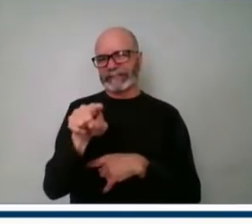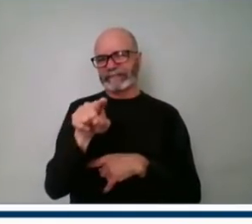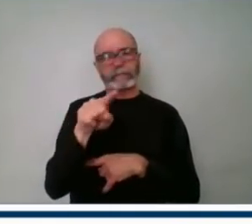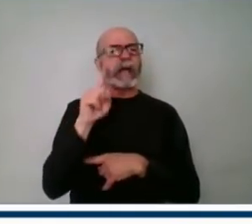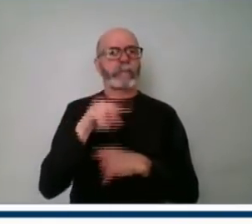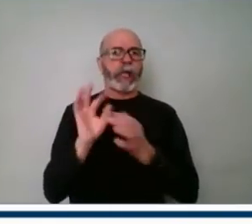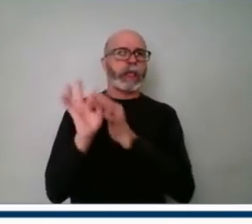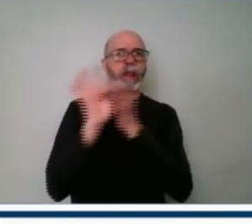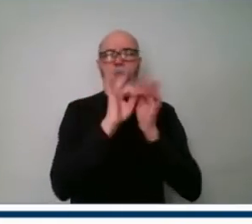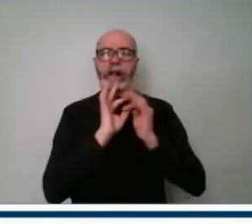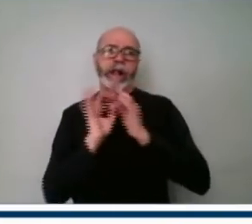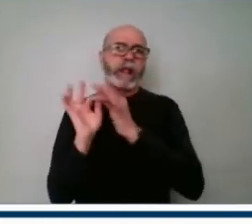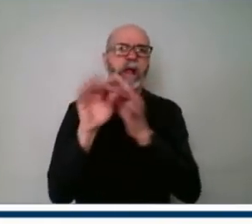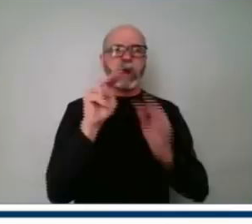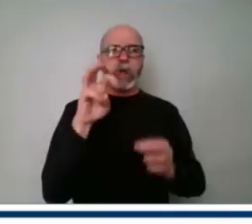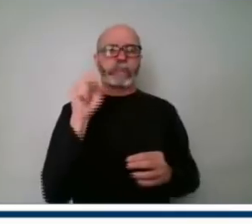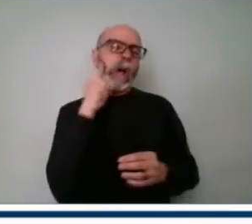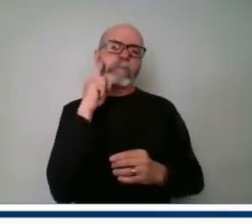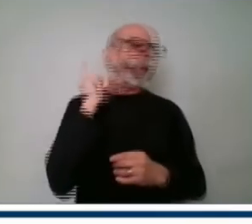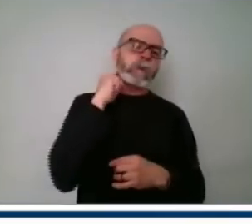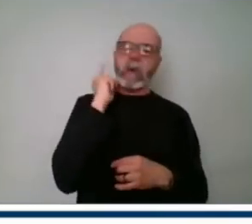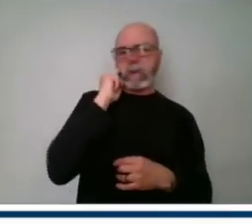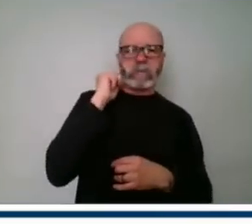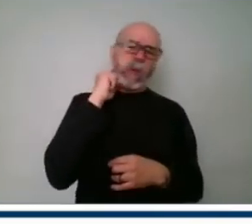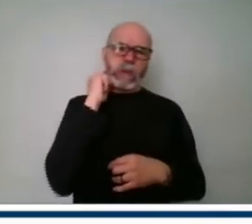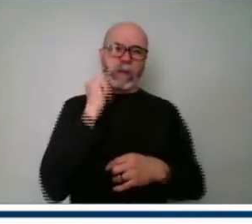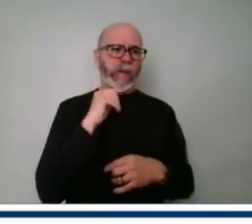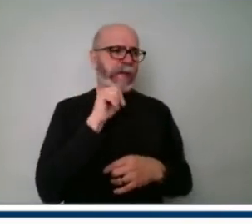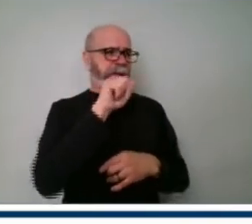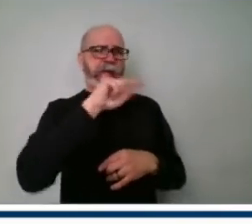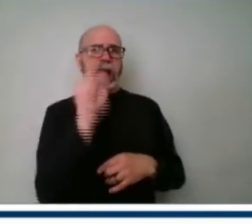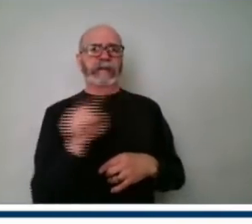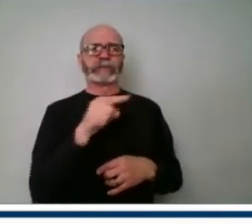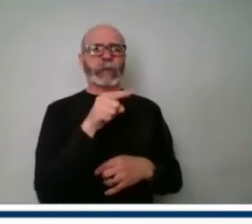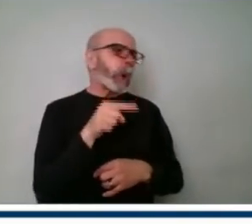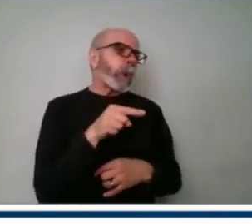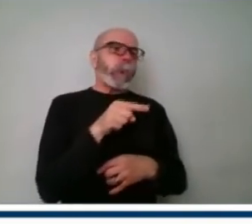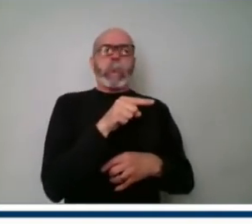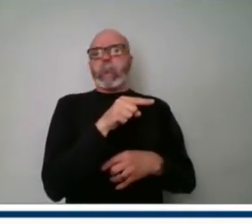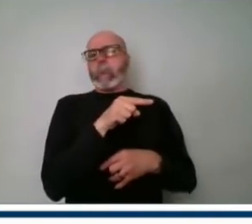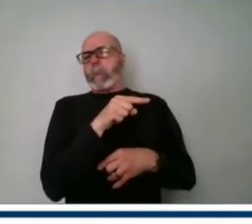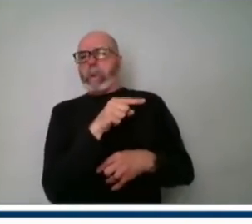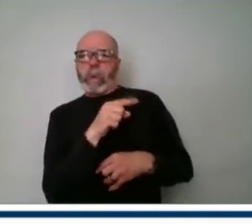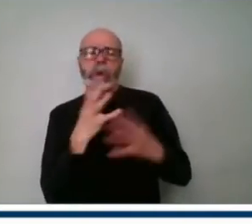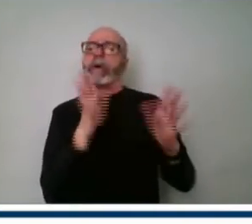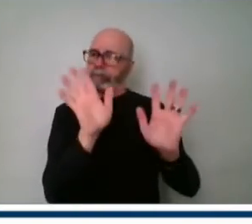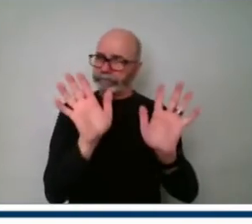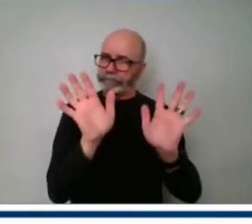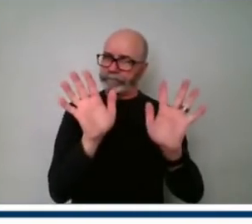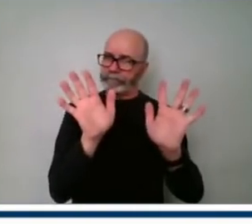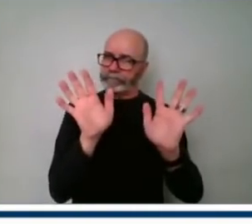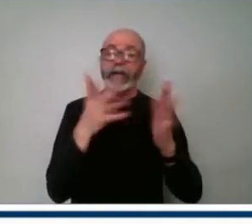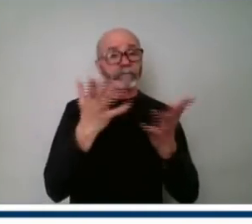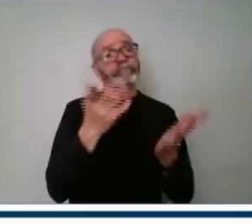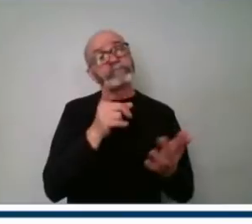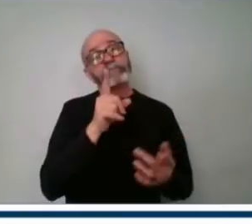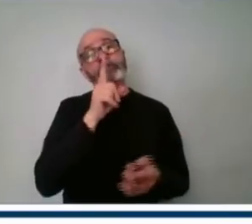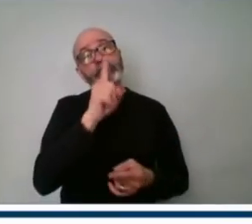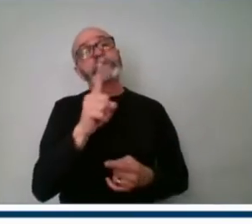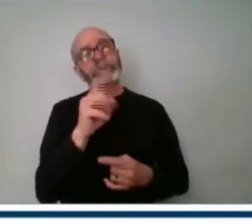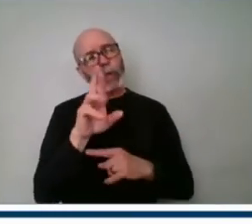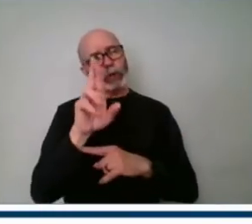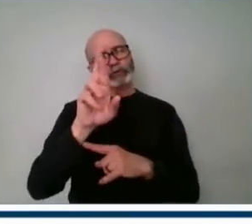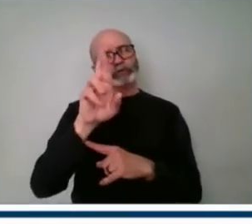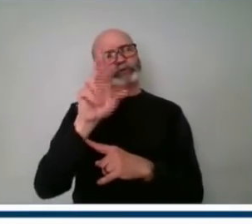this vaccine coming from Europe. There have been some very rare cases of unusual blood clotting,